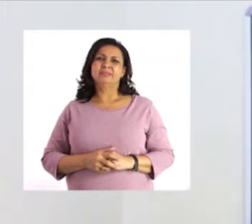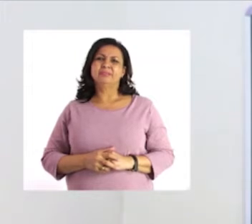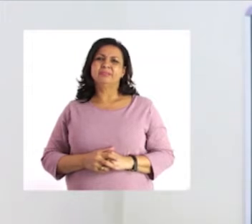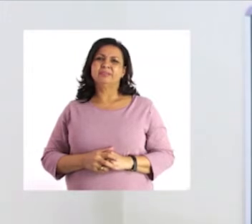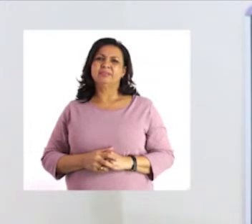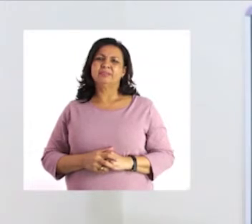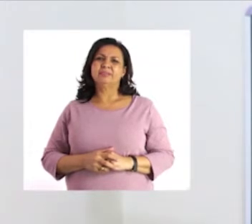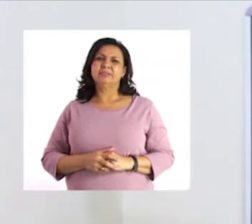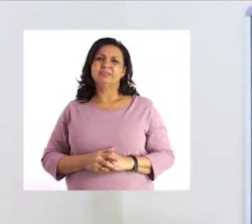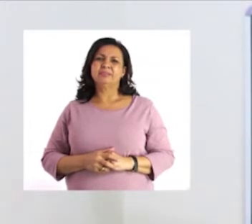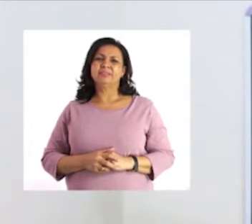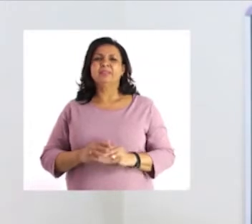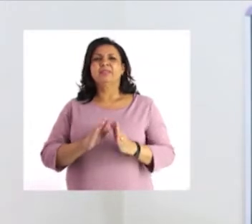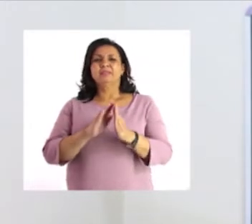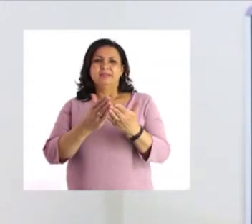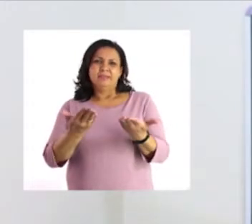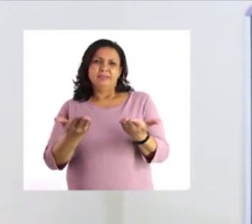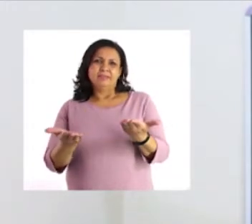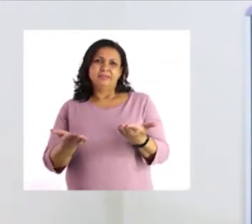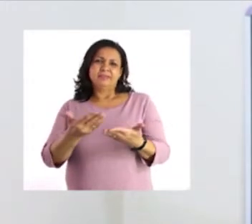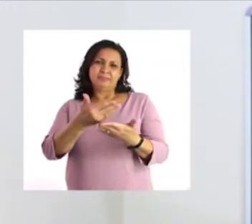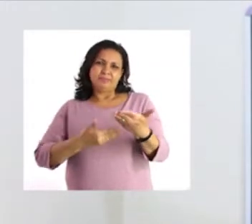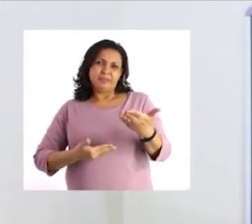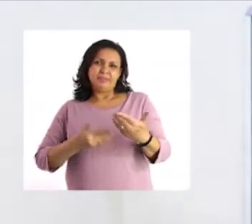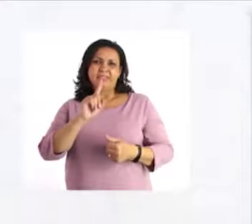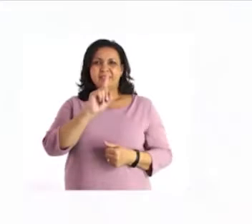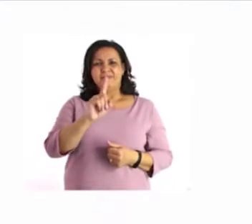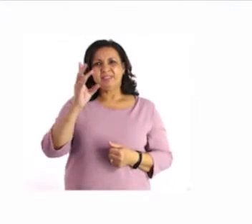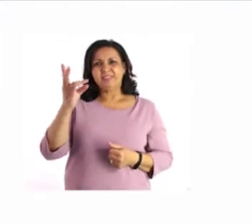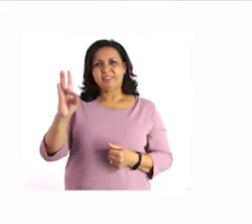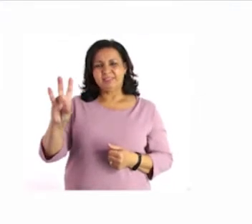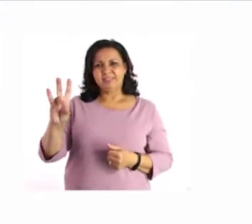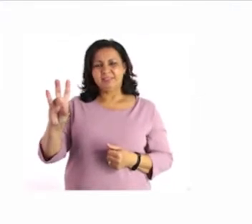Well, now you may turn to page 17